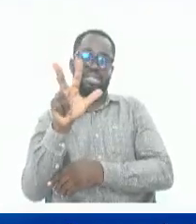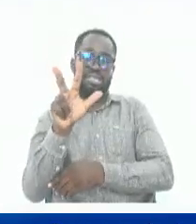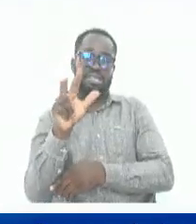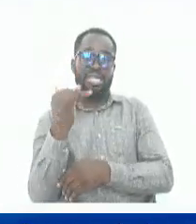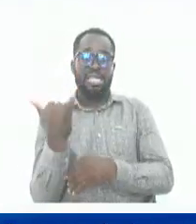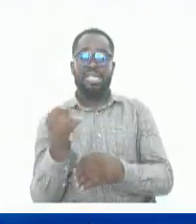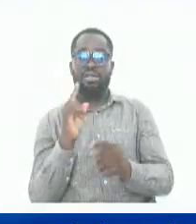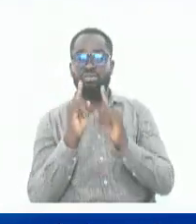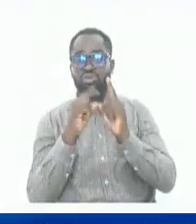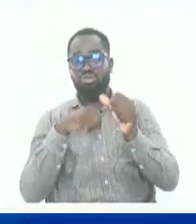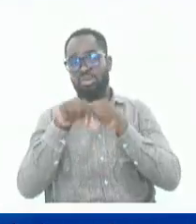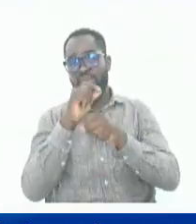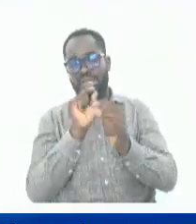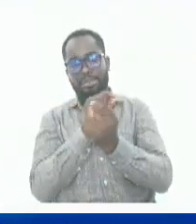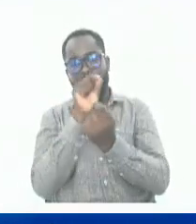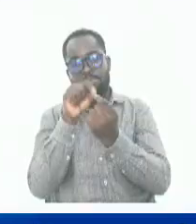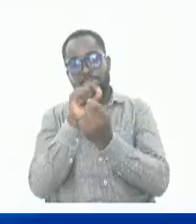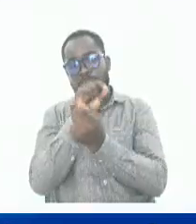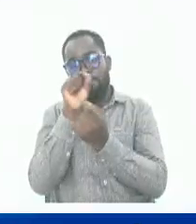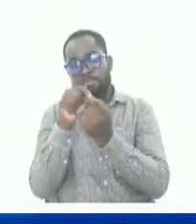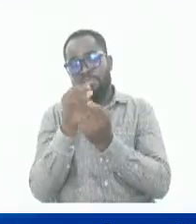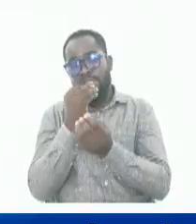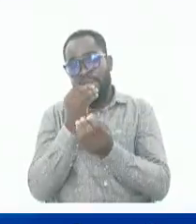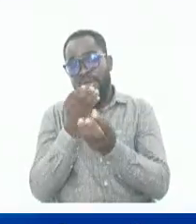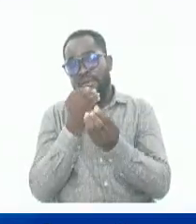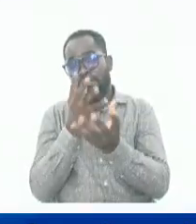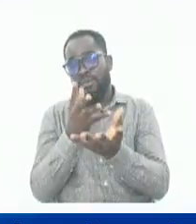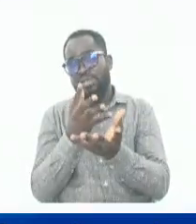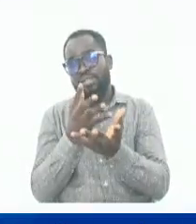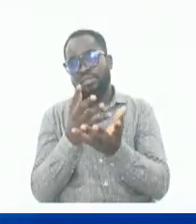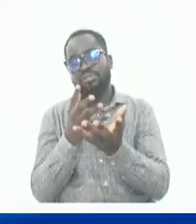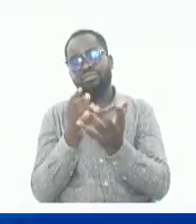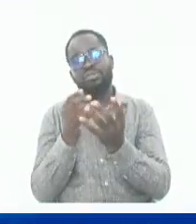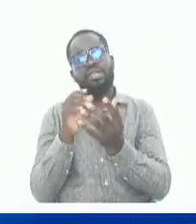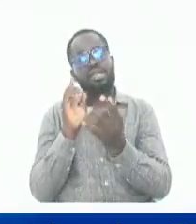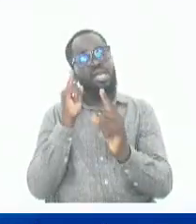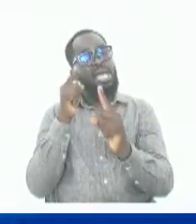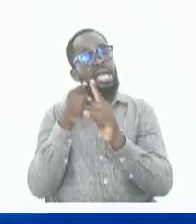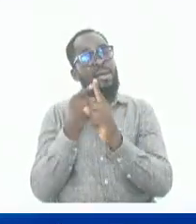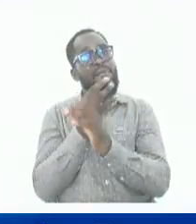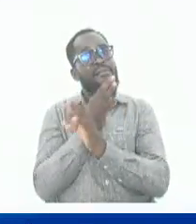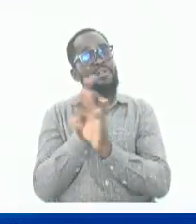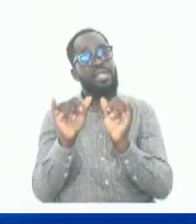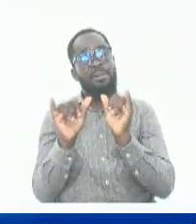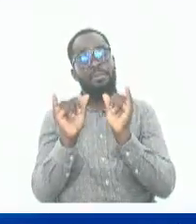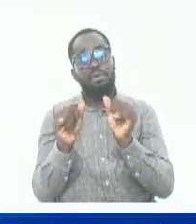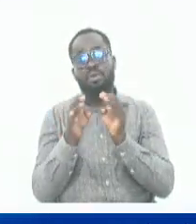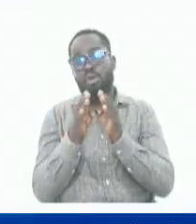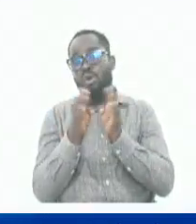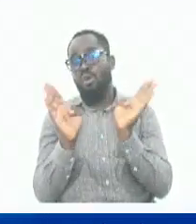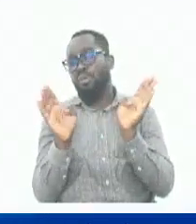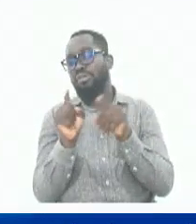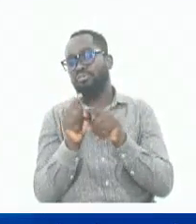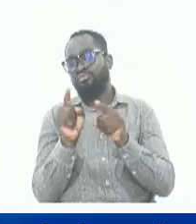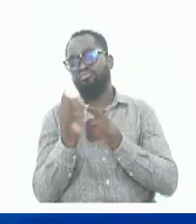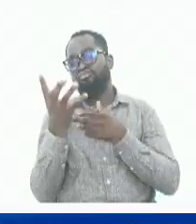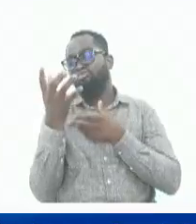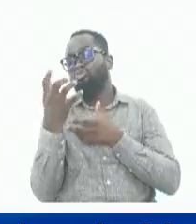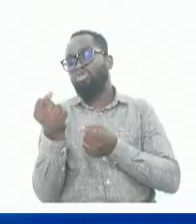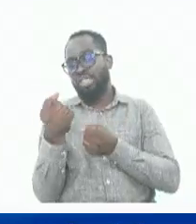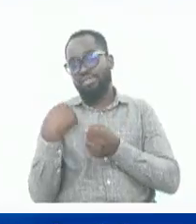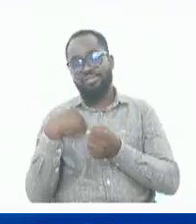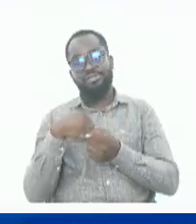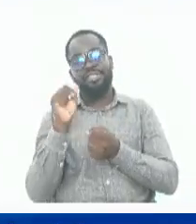touch on the fund-specific information. The AIM Freedom Fixed Income Trust is an open-ended unit trust with